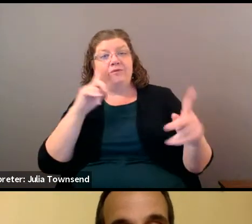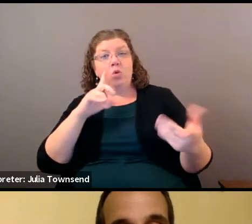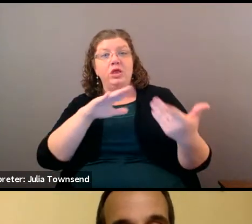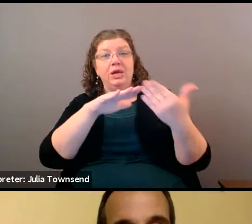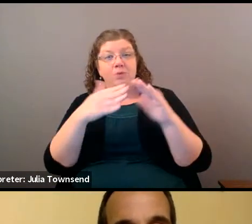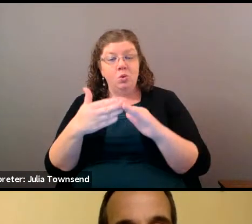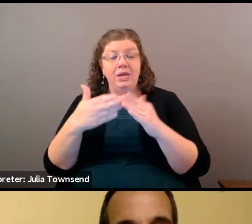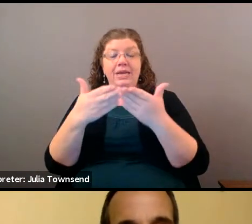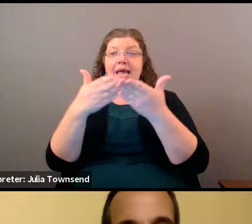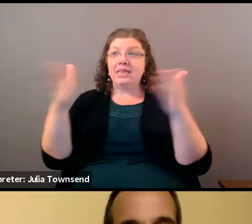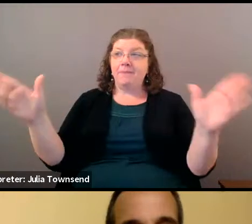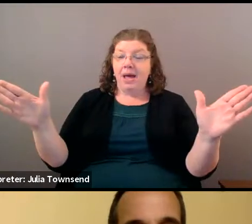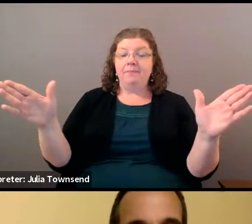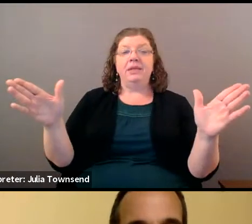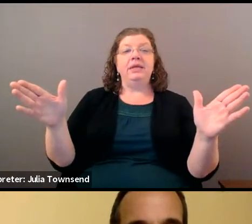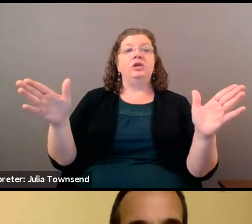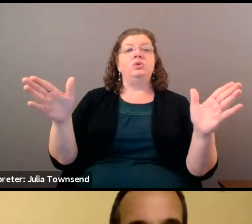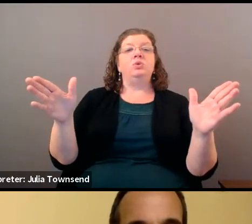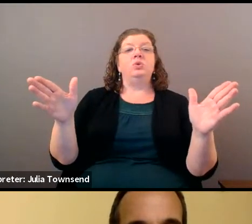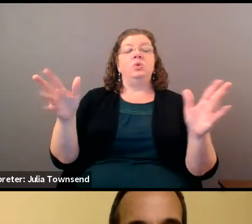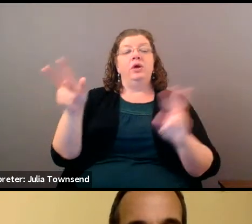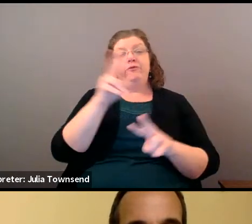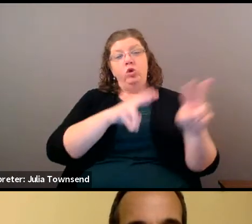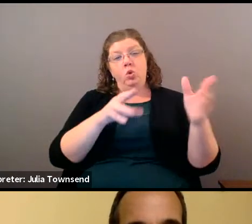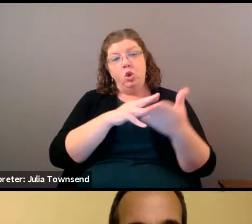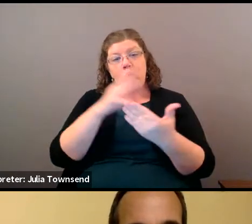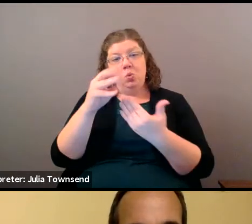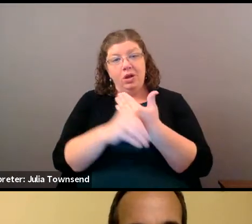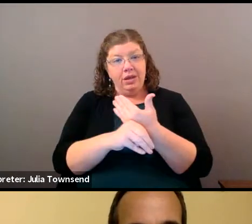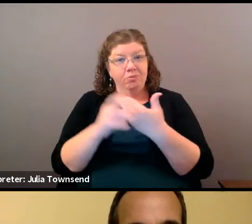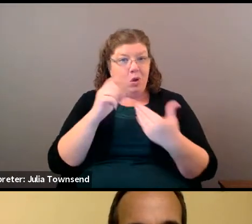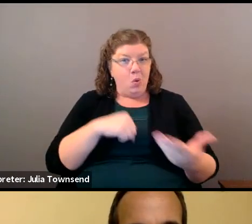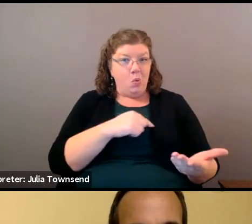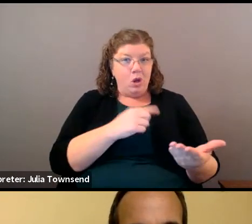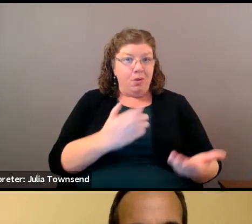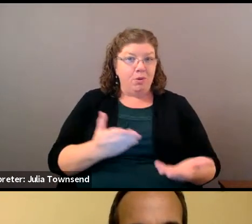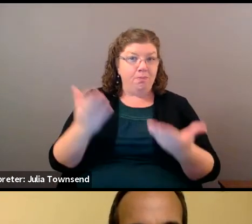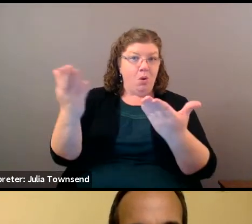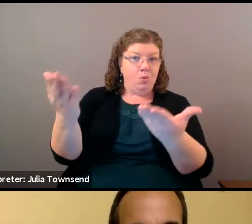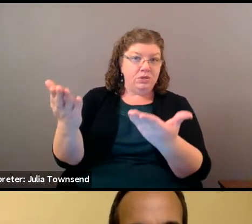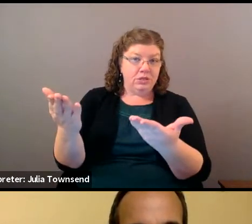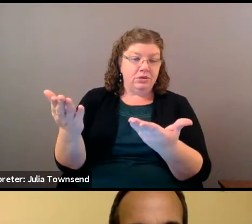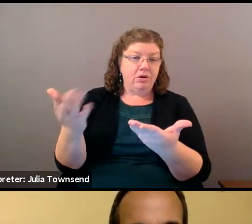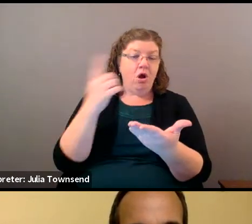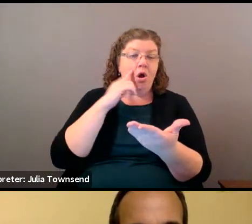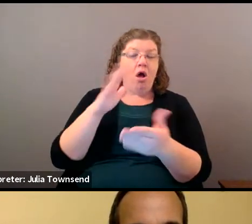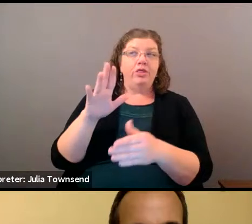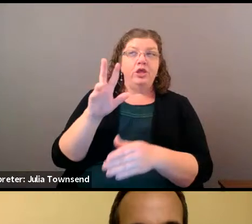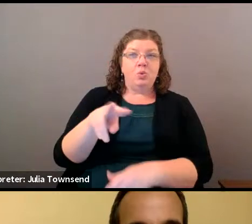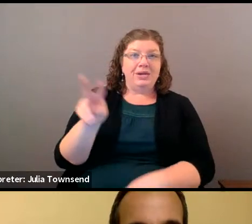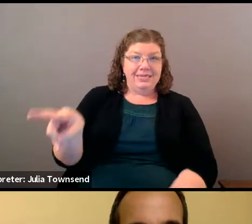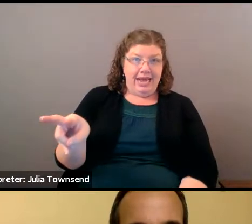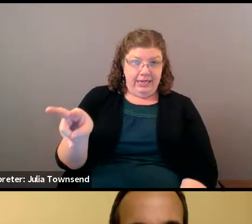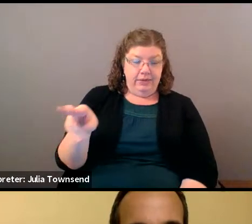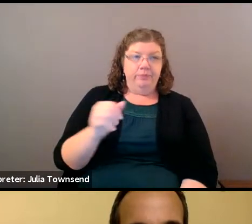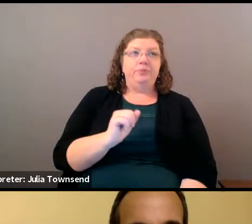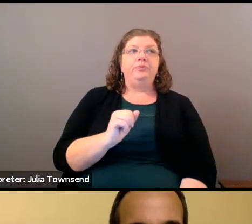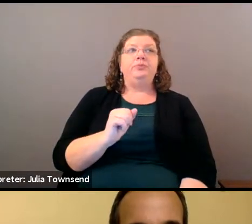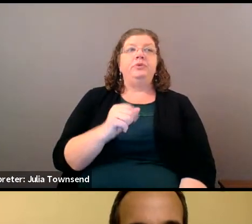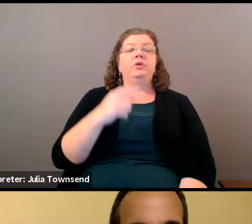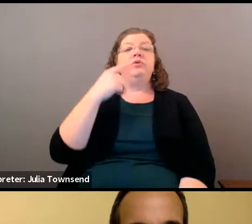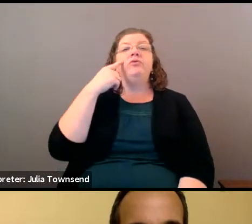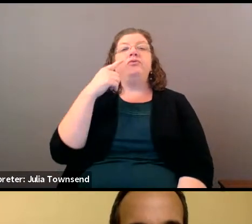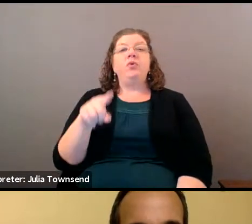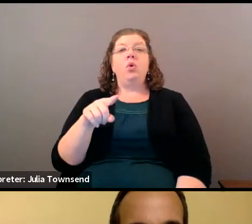and the public to view the curriculum that we are proposing to bring forward on the 22nd. In terms